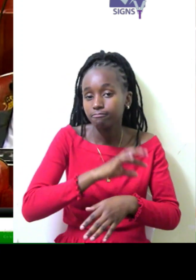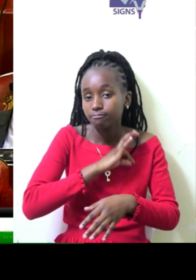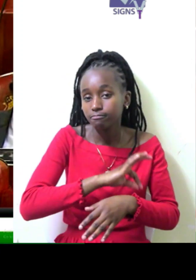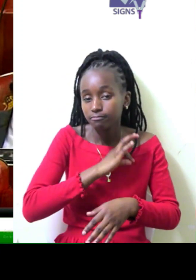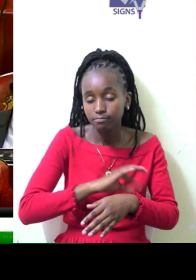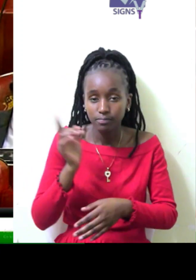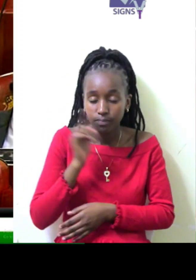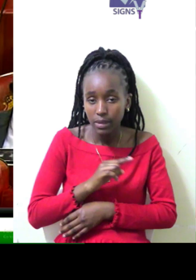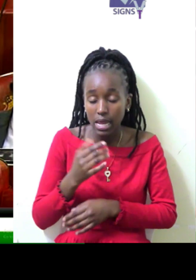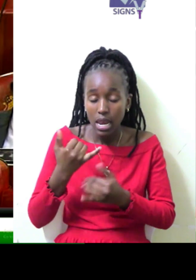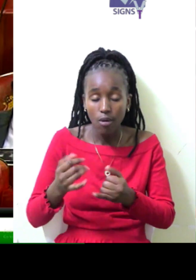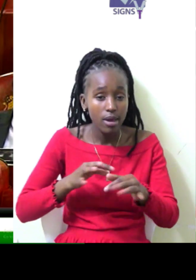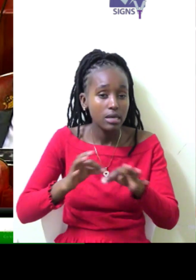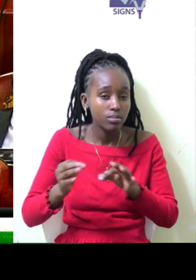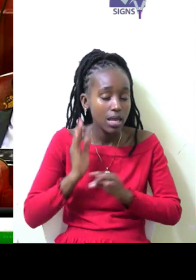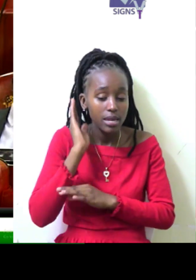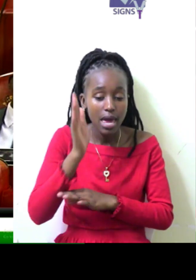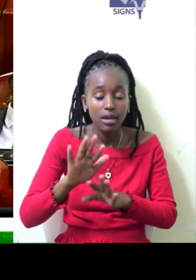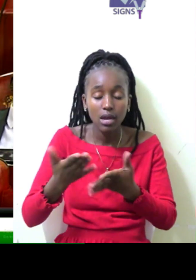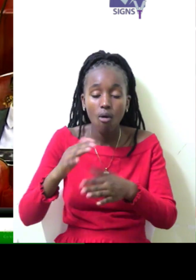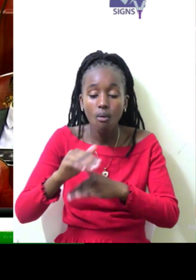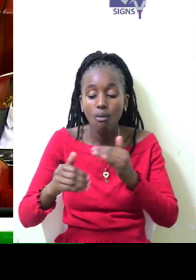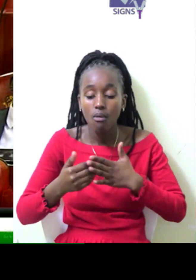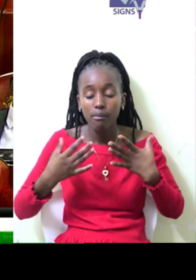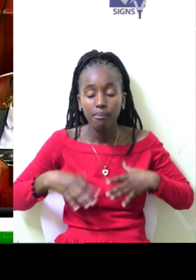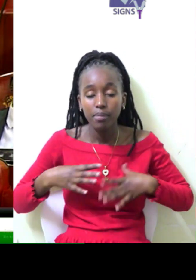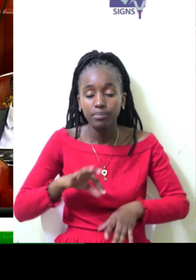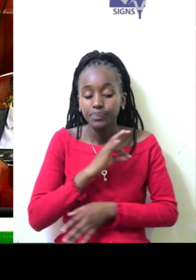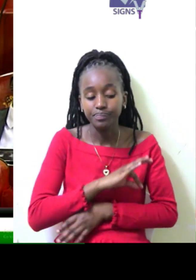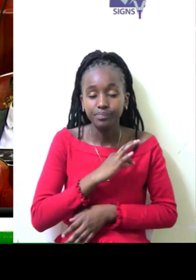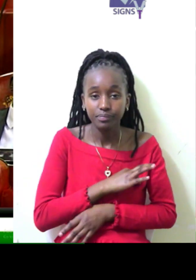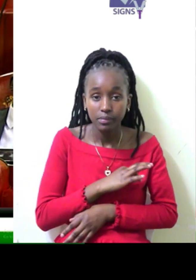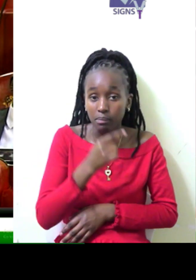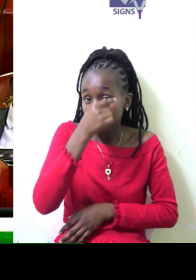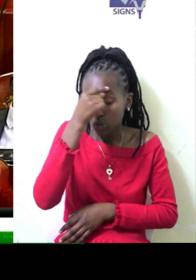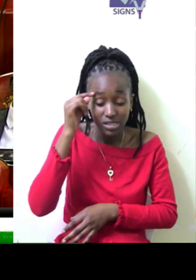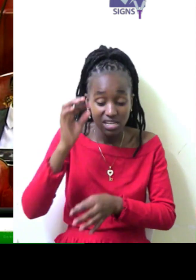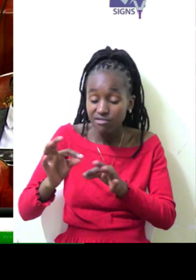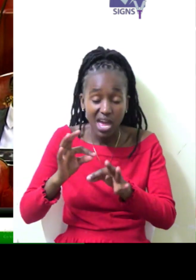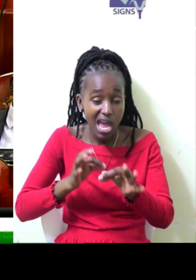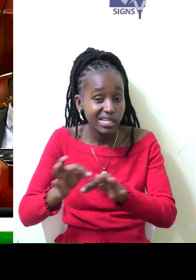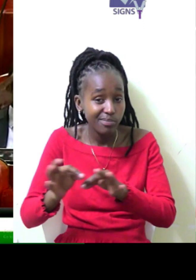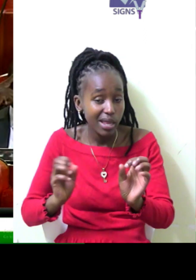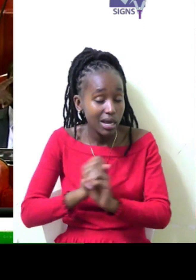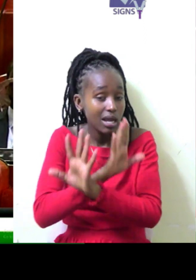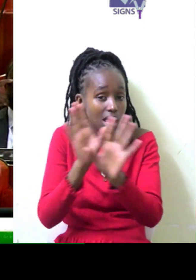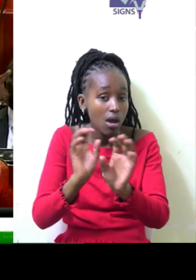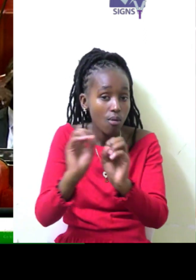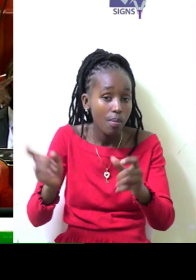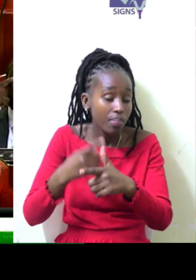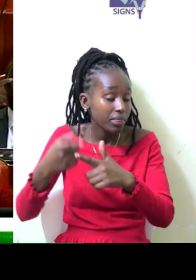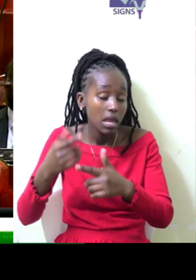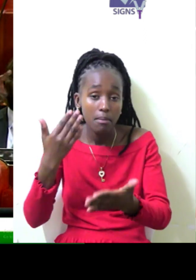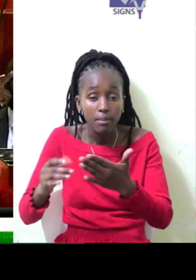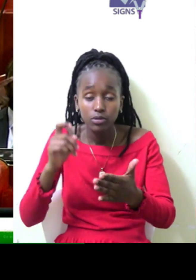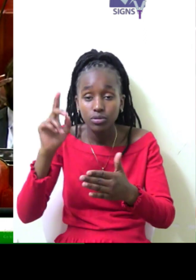you benefiting directly on this? If you are not, Honorable Speaker, I fear we may be going into violation of Article